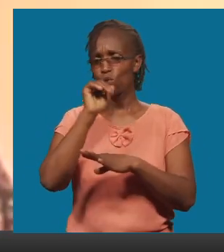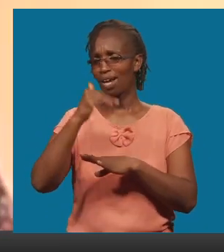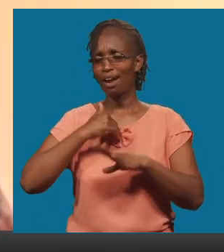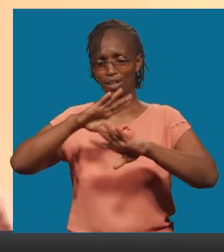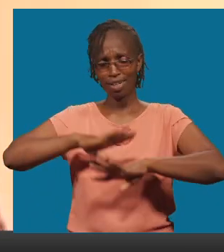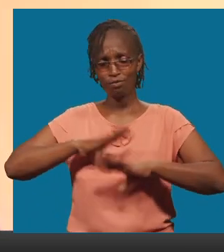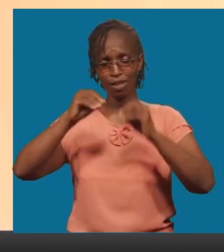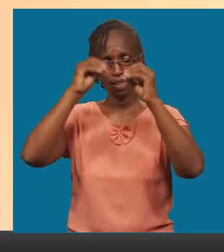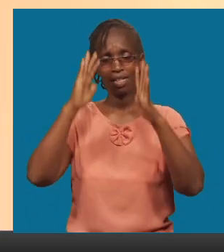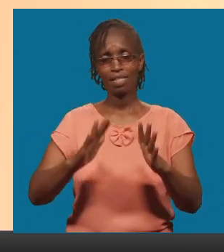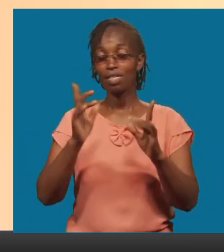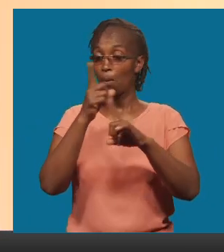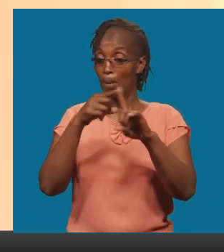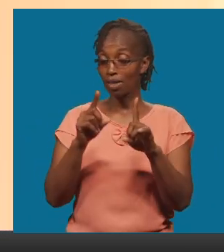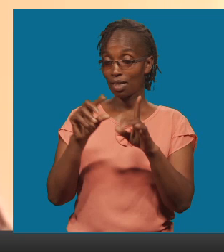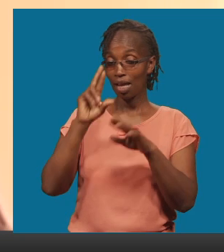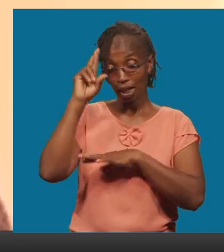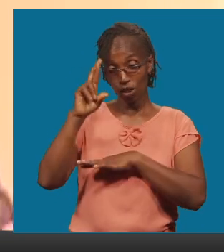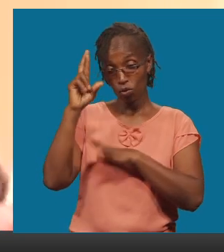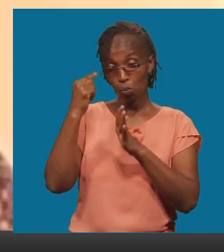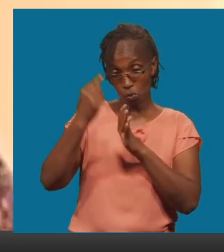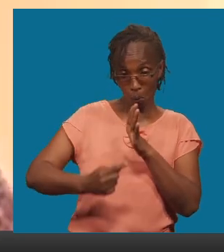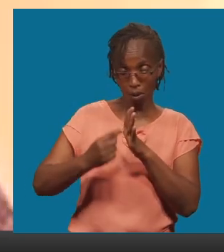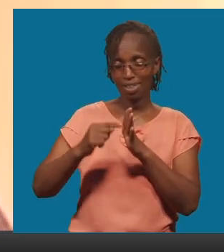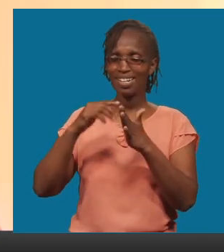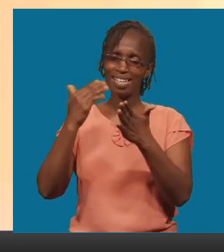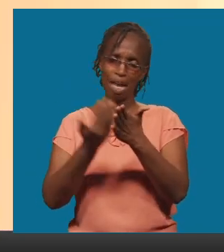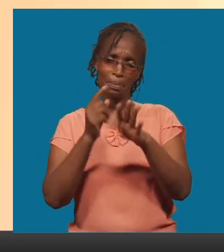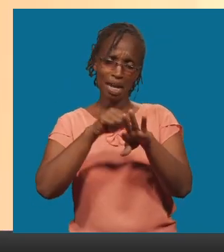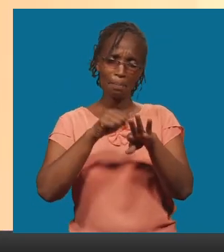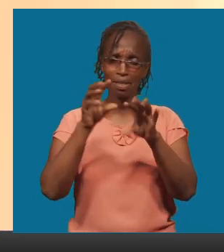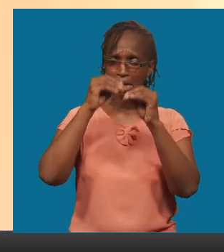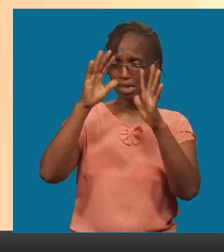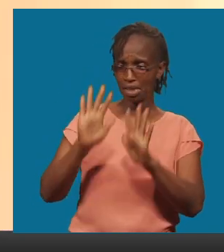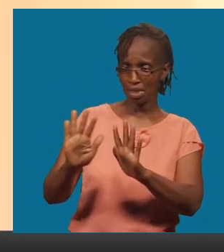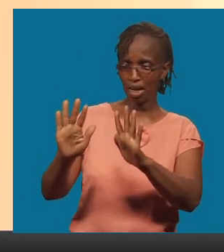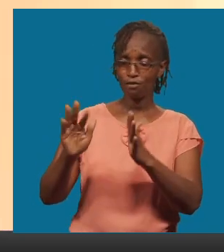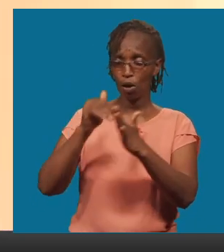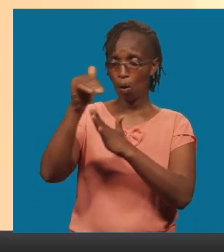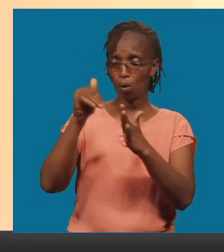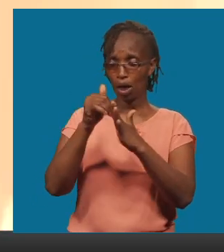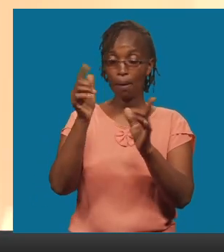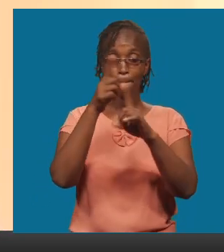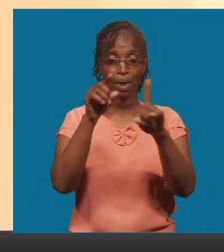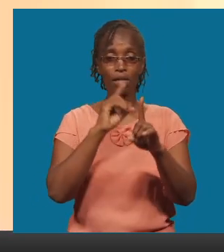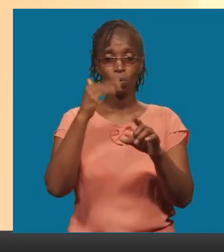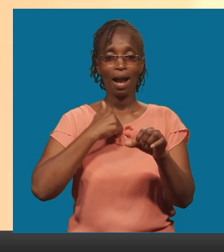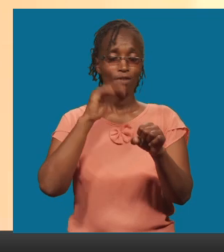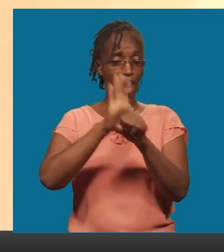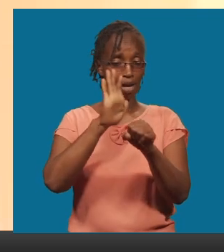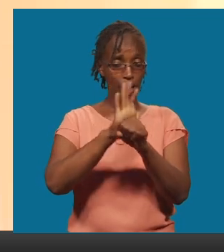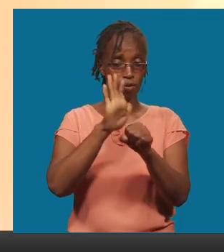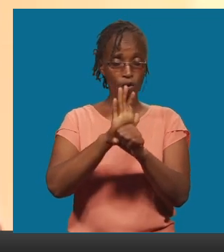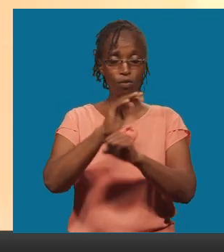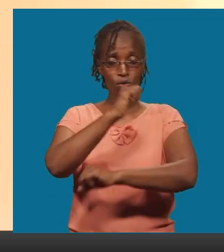teachers. And you know why? There was a time when the teachers left us. Today, we have in a number of schools where